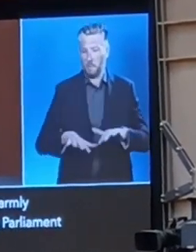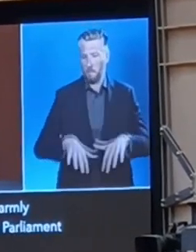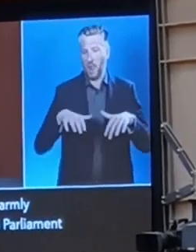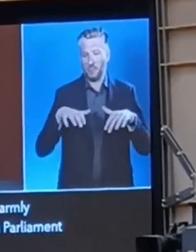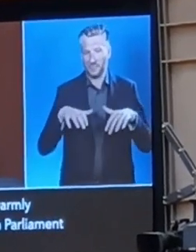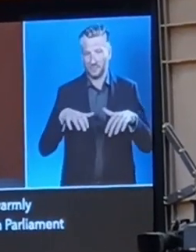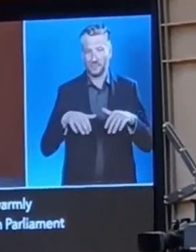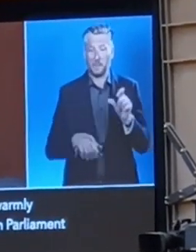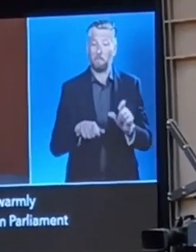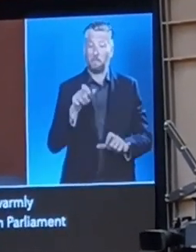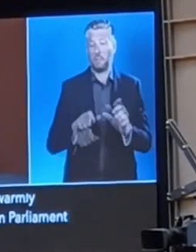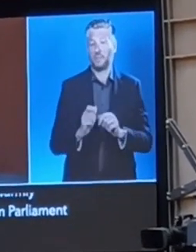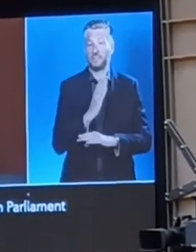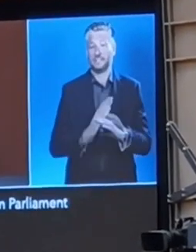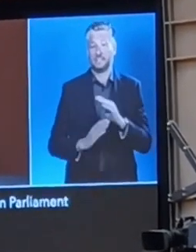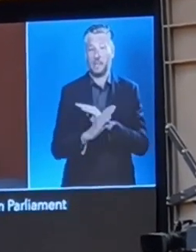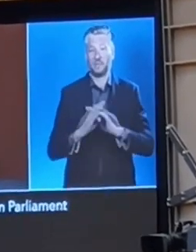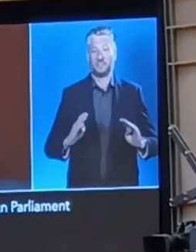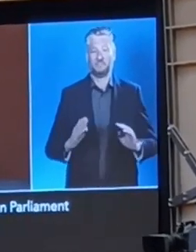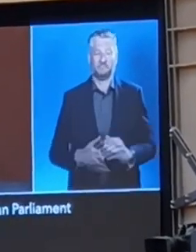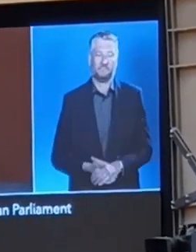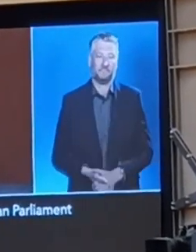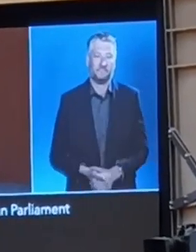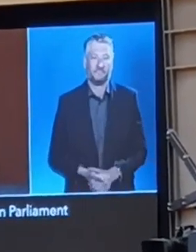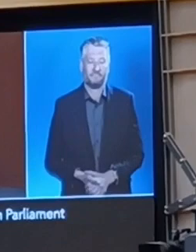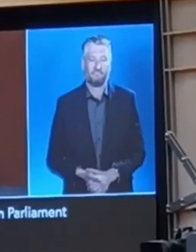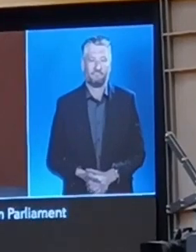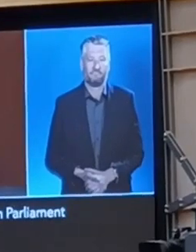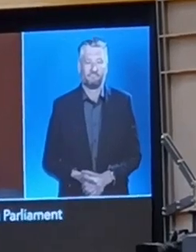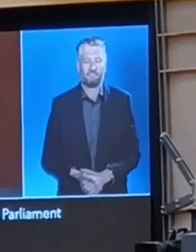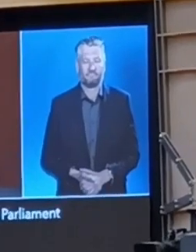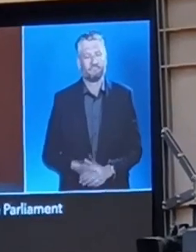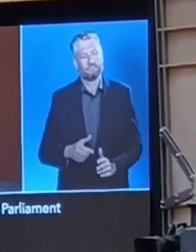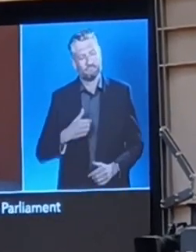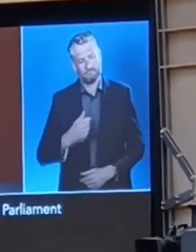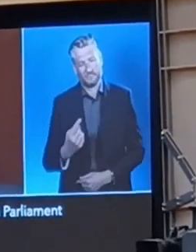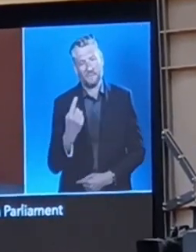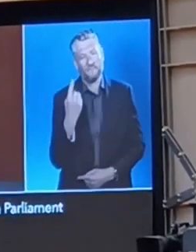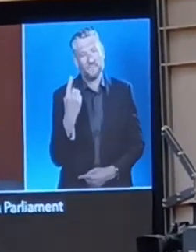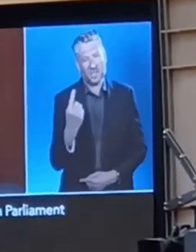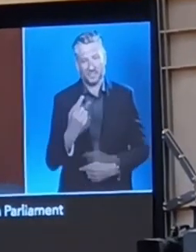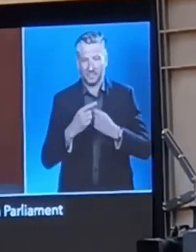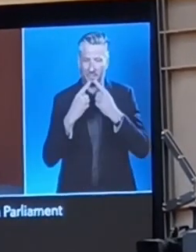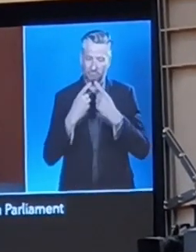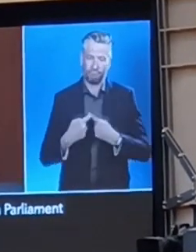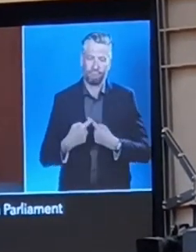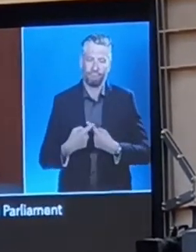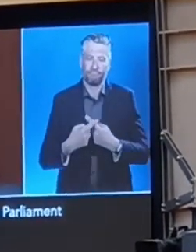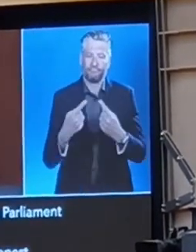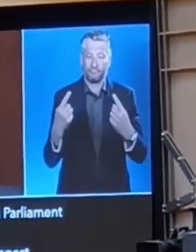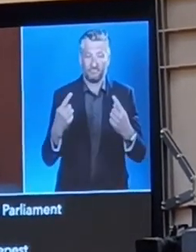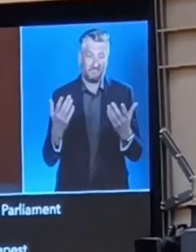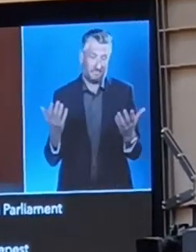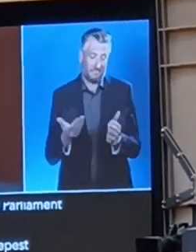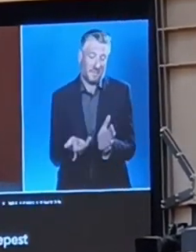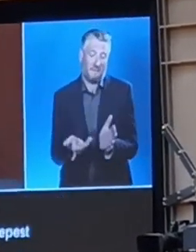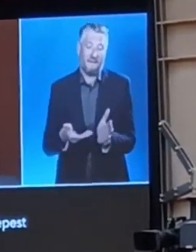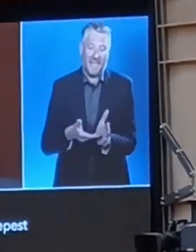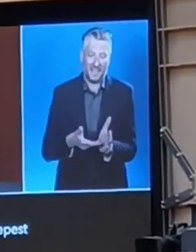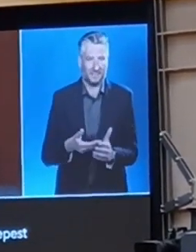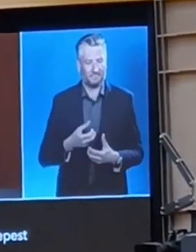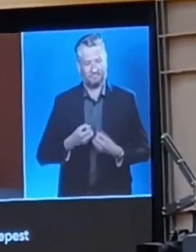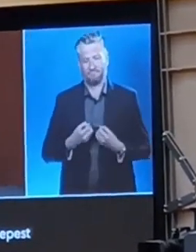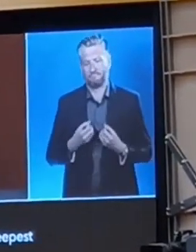First of all, I would like once again to express our